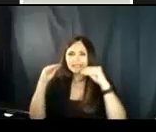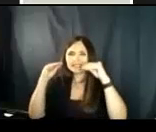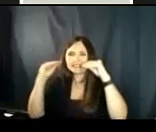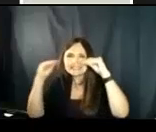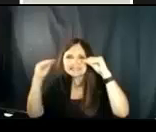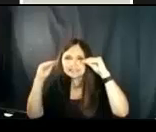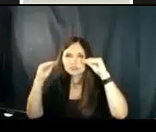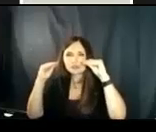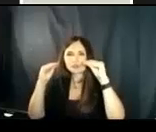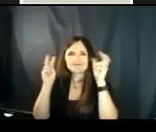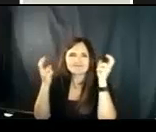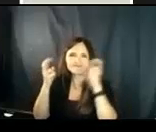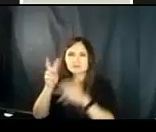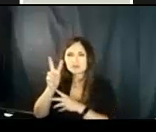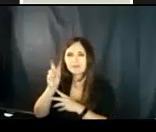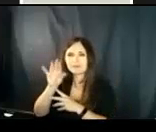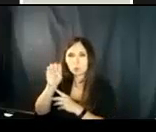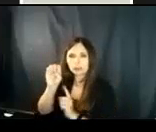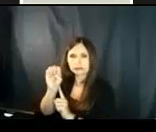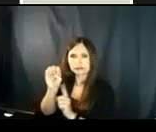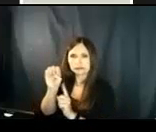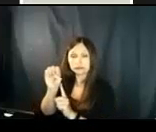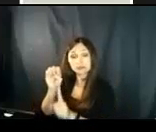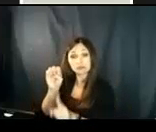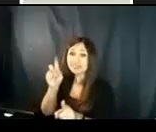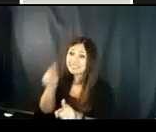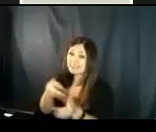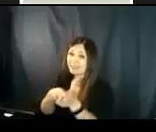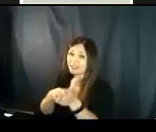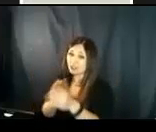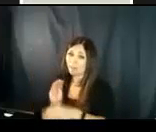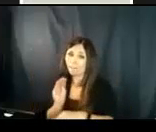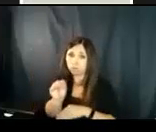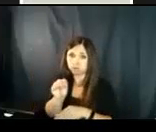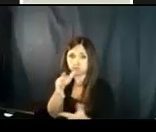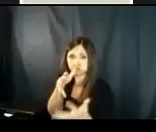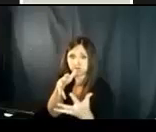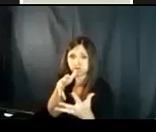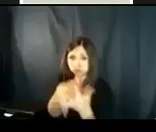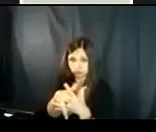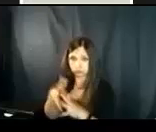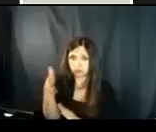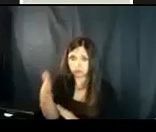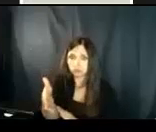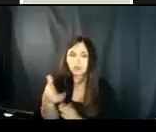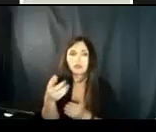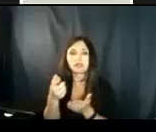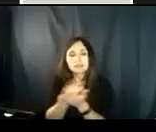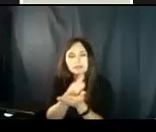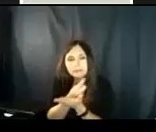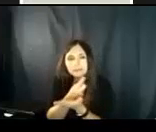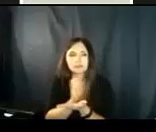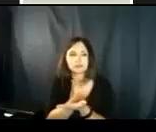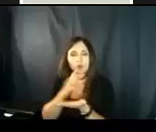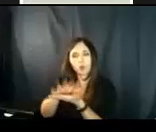we're online. It's there. We need to make sure that it's there. Sometimes we have our learning